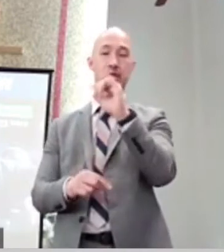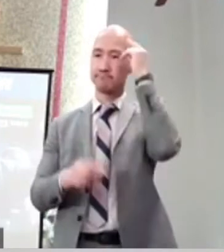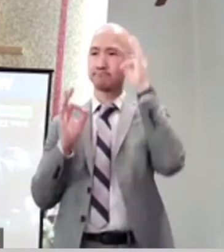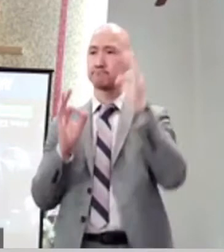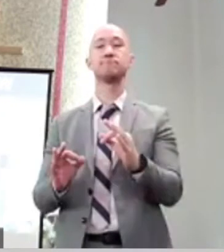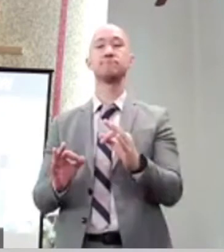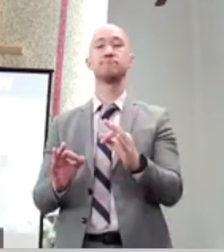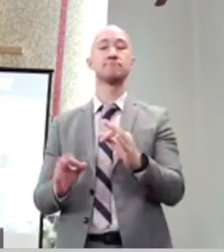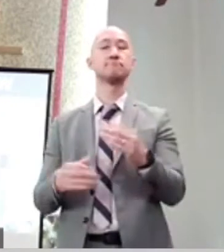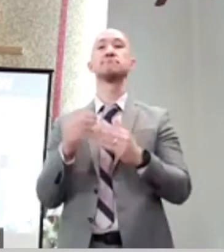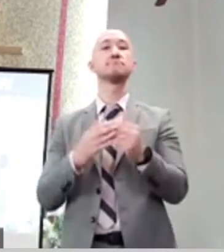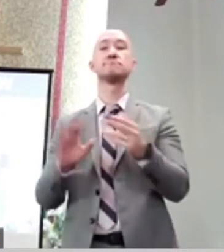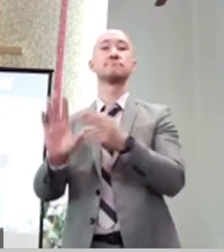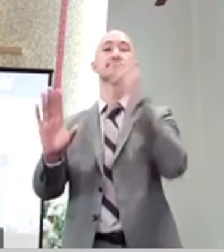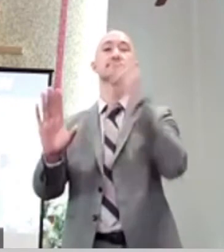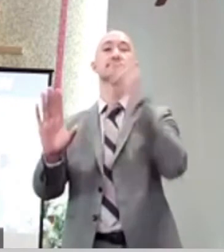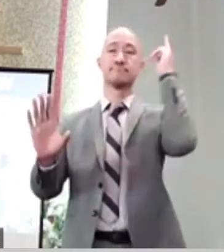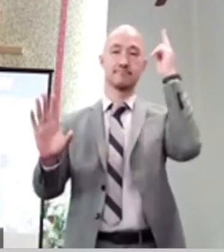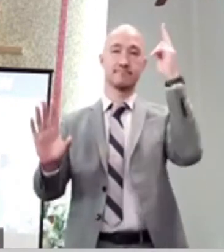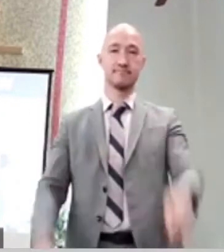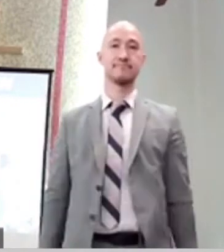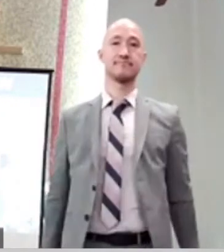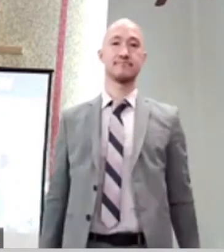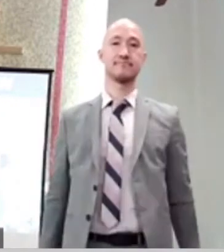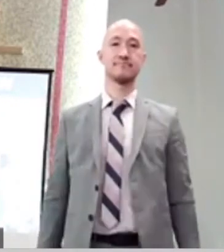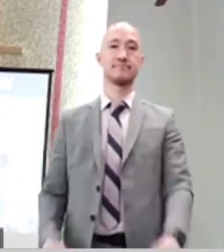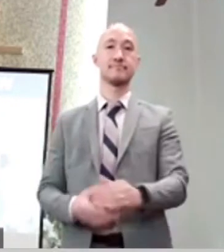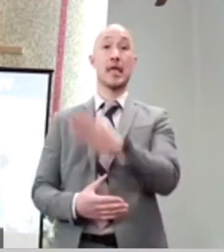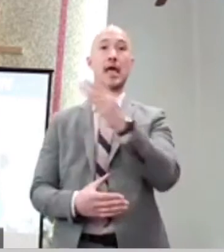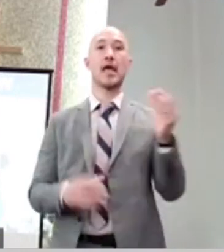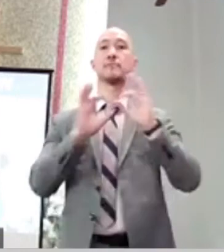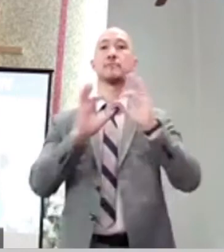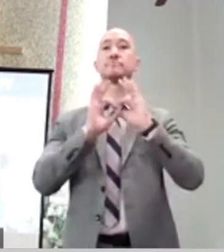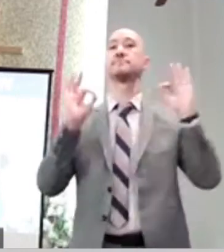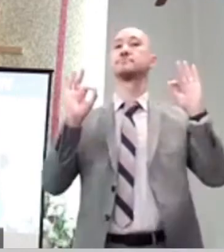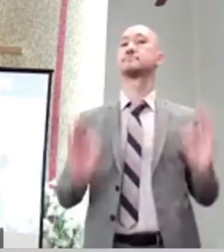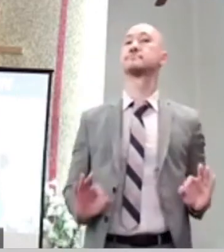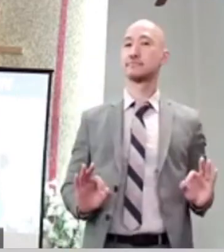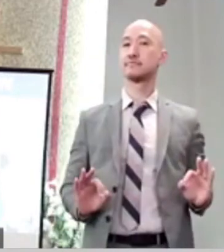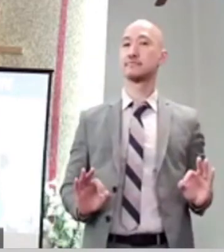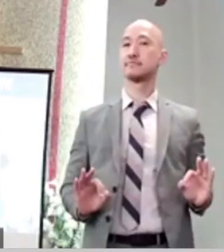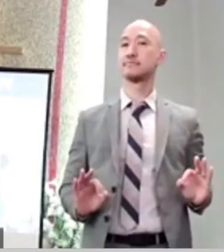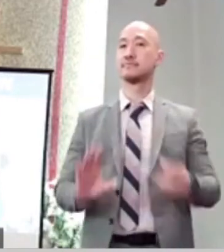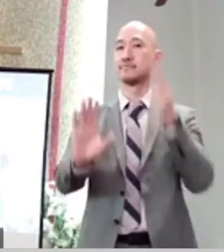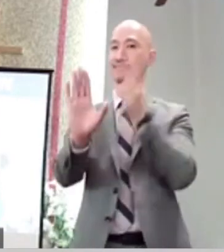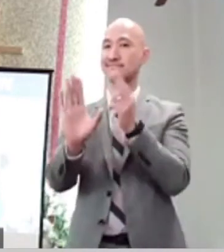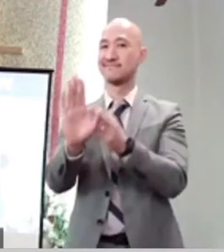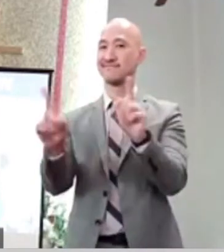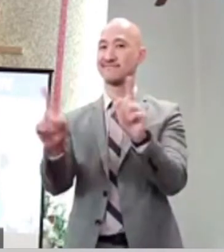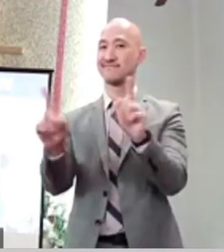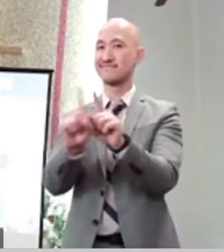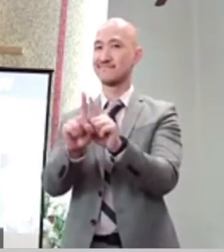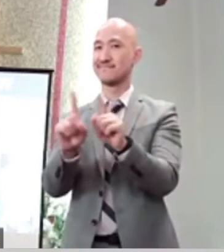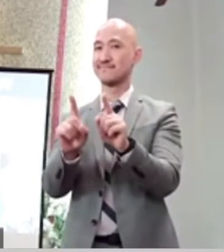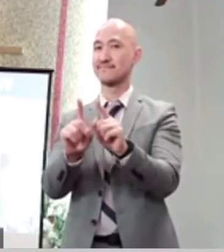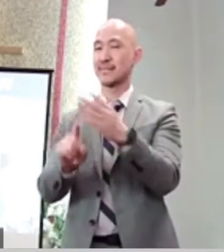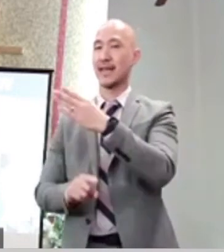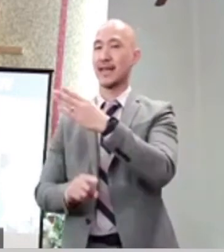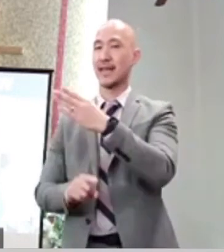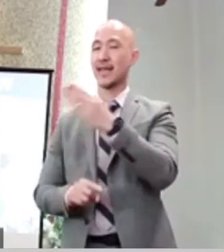on. The Pharisees were there as well, and their scribes, and they complained to Jesus. They